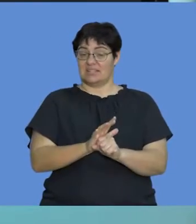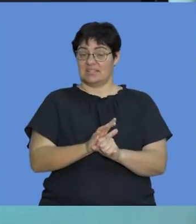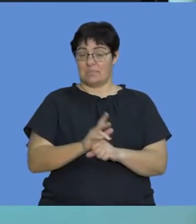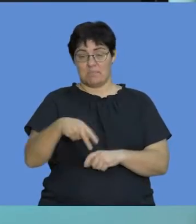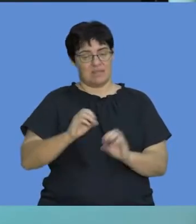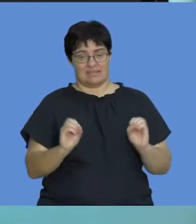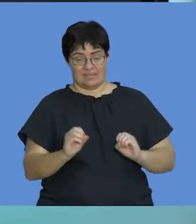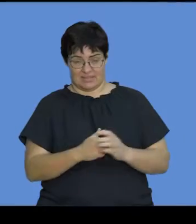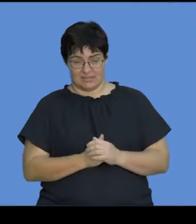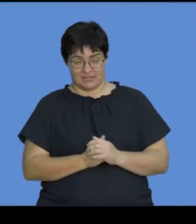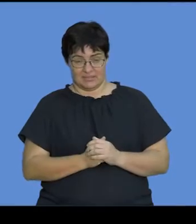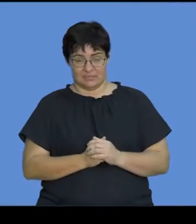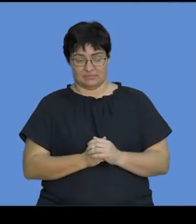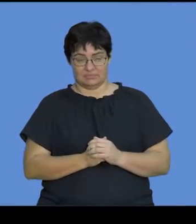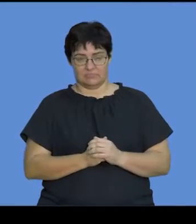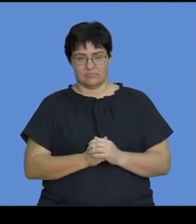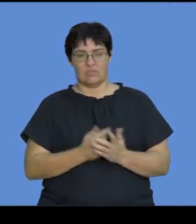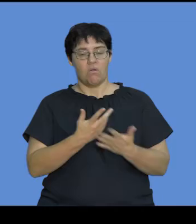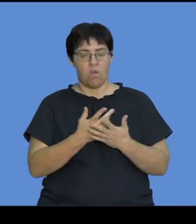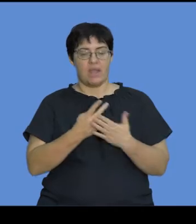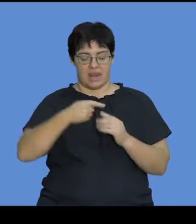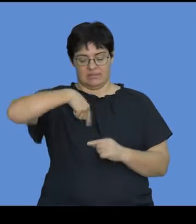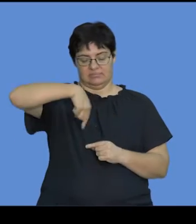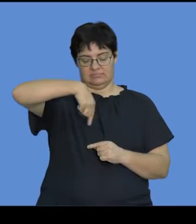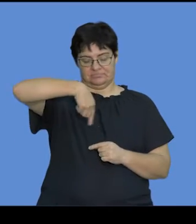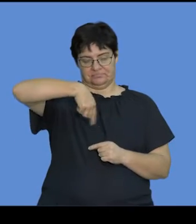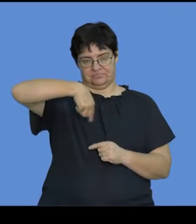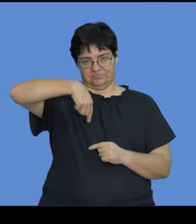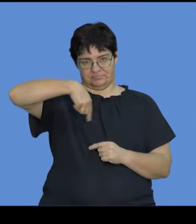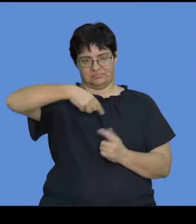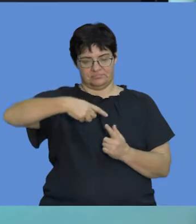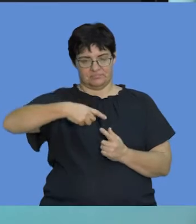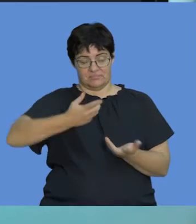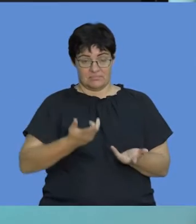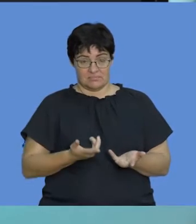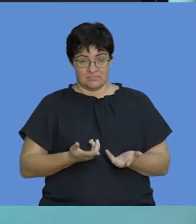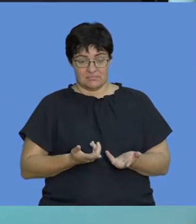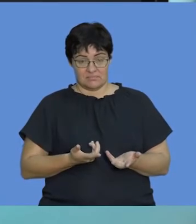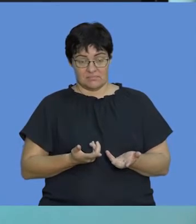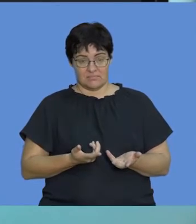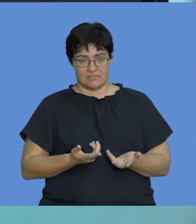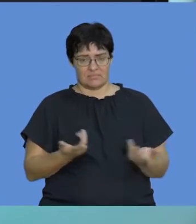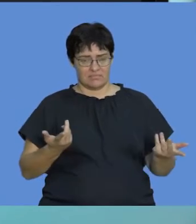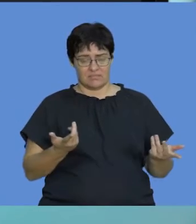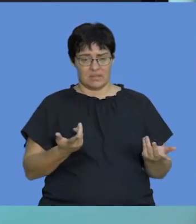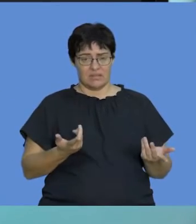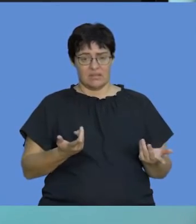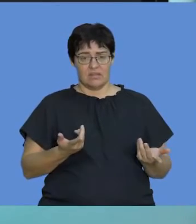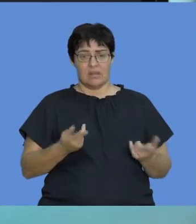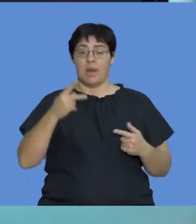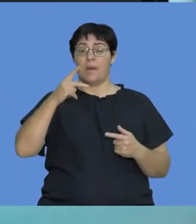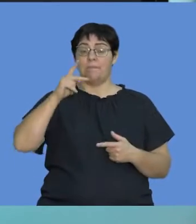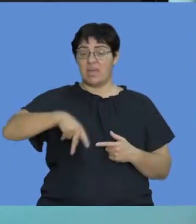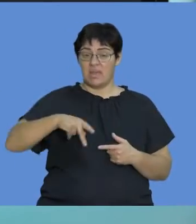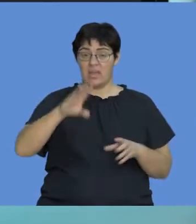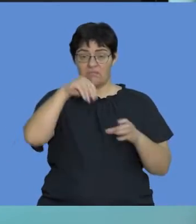momentum. We can also cause it to rotate, spin, go in circles. That has nothing